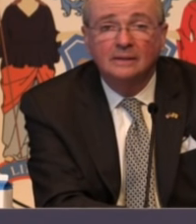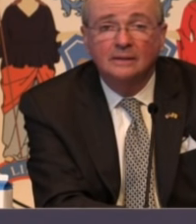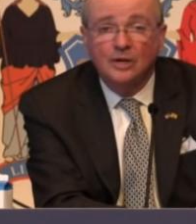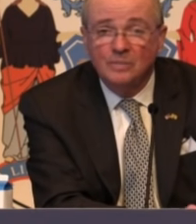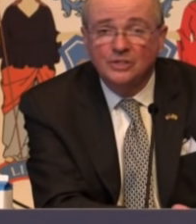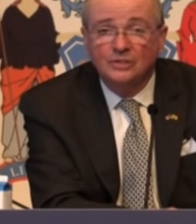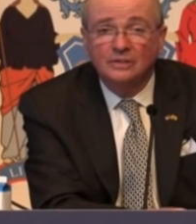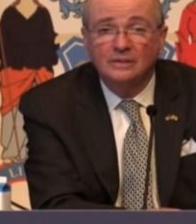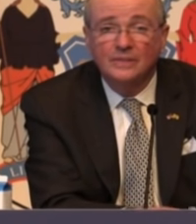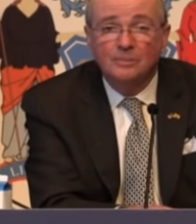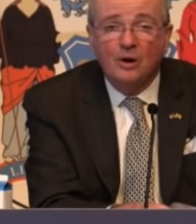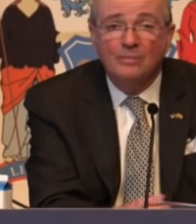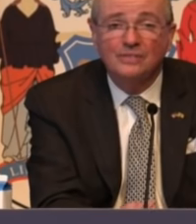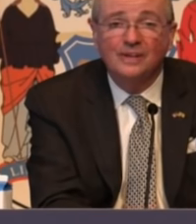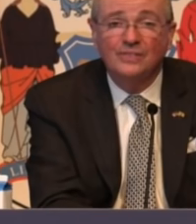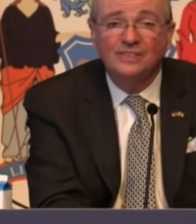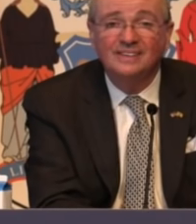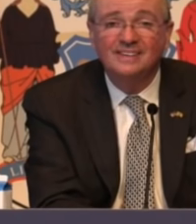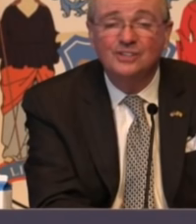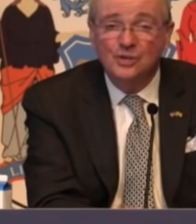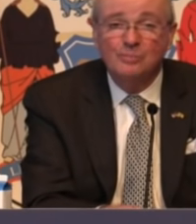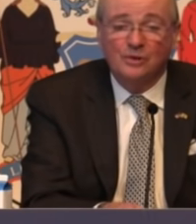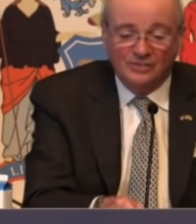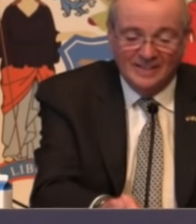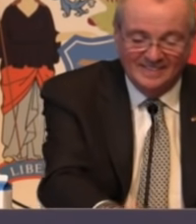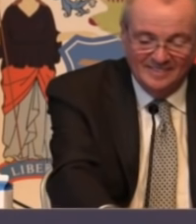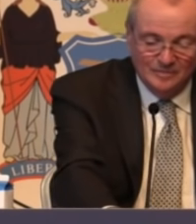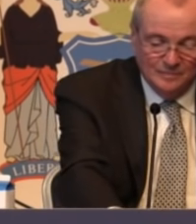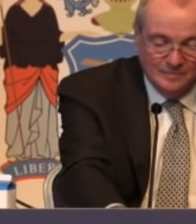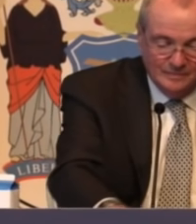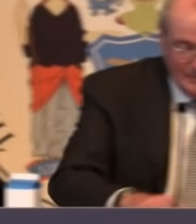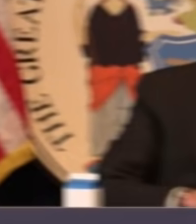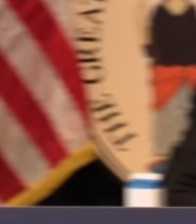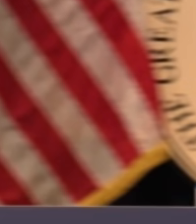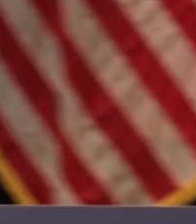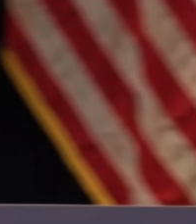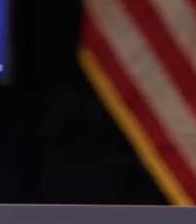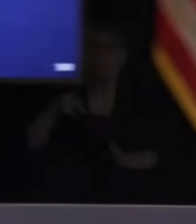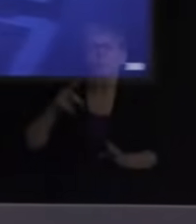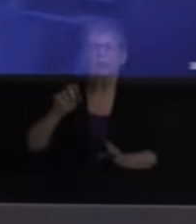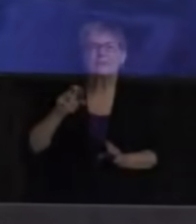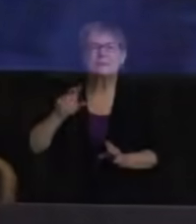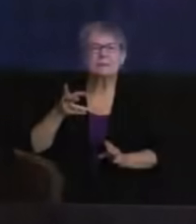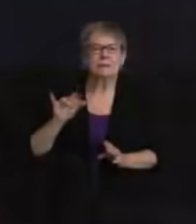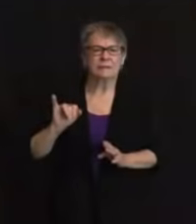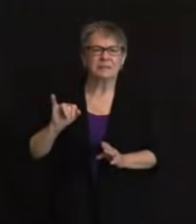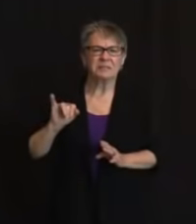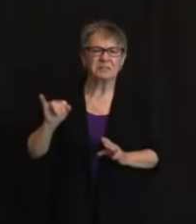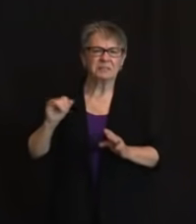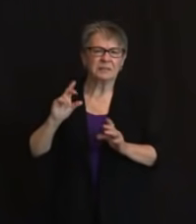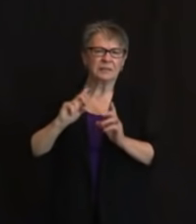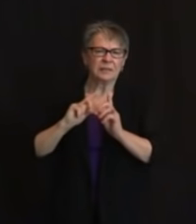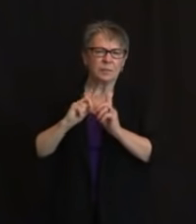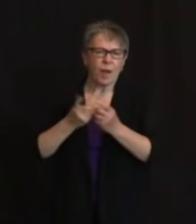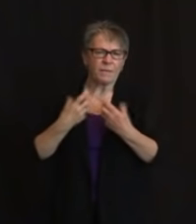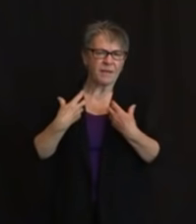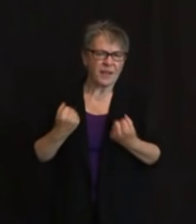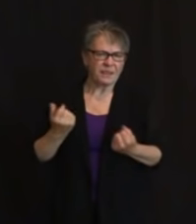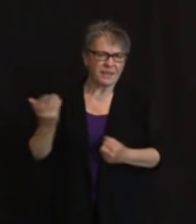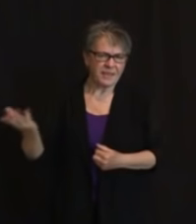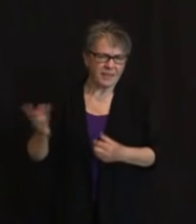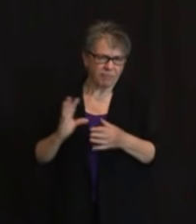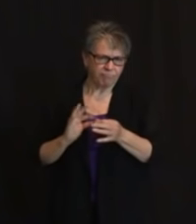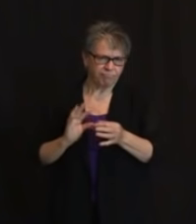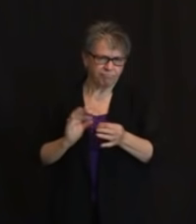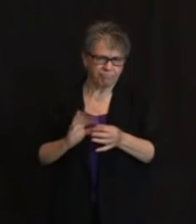welcome the Commissioner of the Department of Health, Judy Persichilli. Thank you, Governor, and good afternoon. I'm really